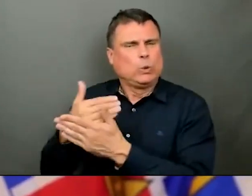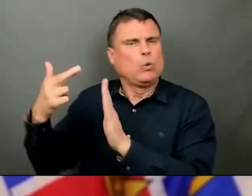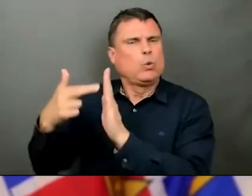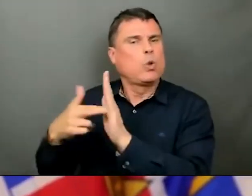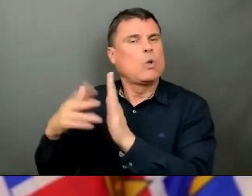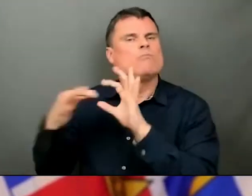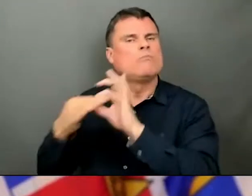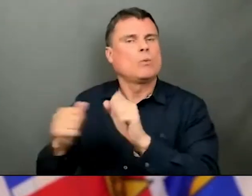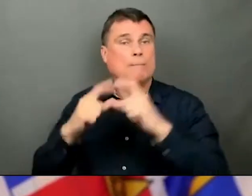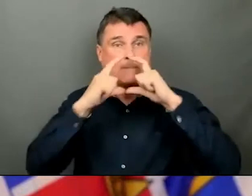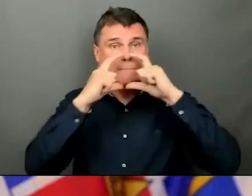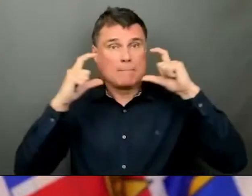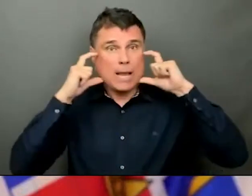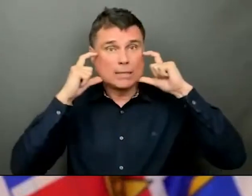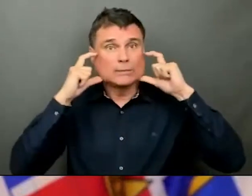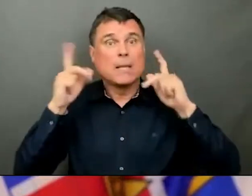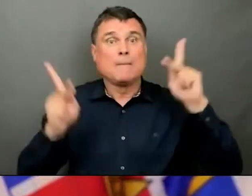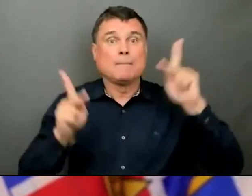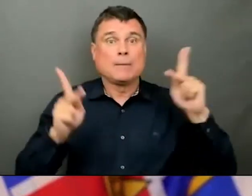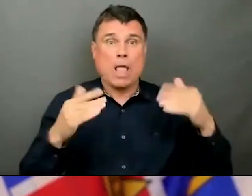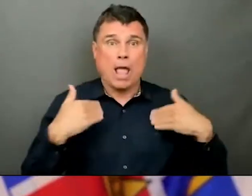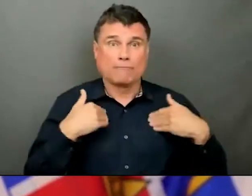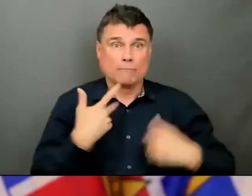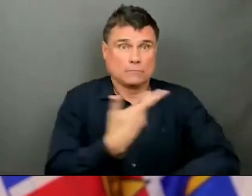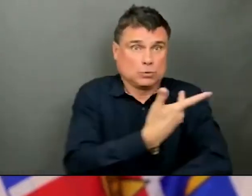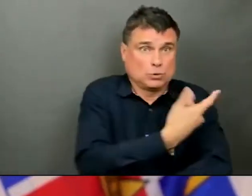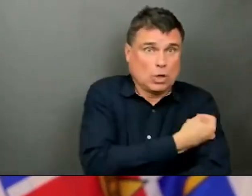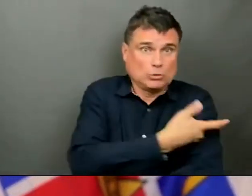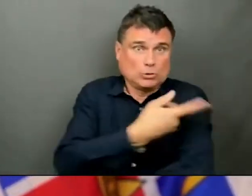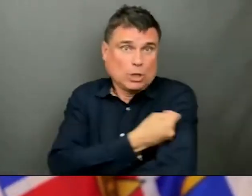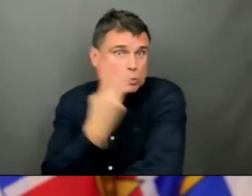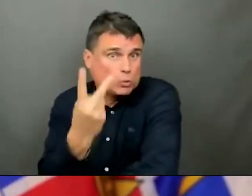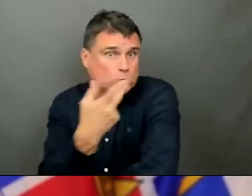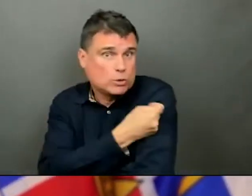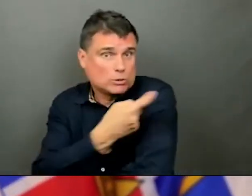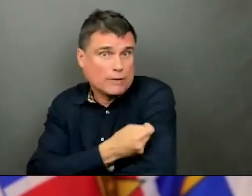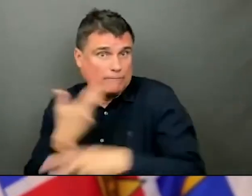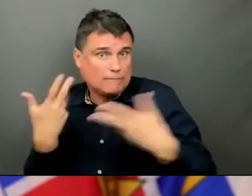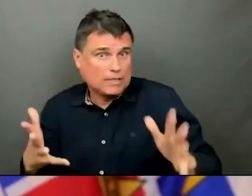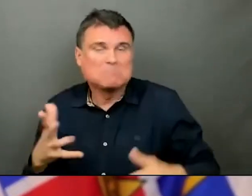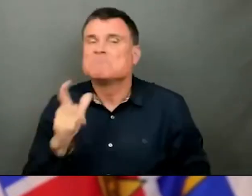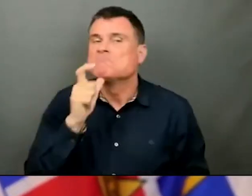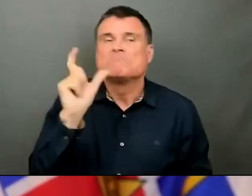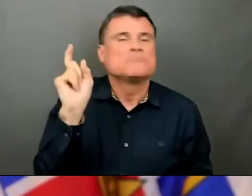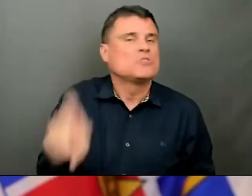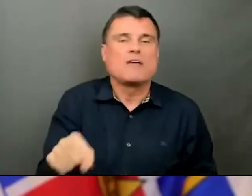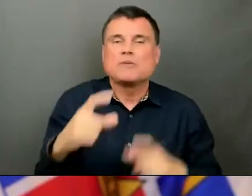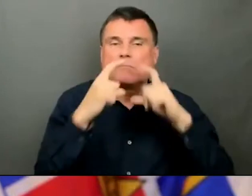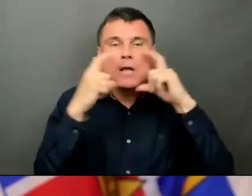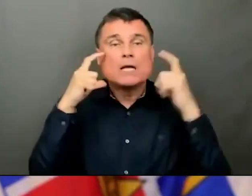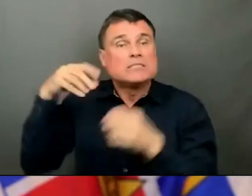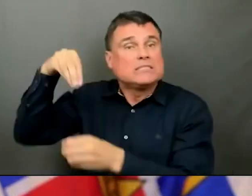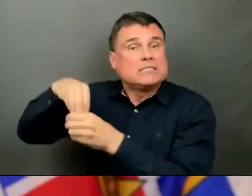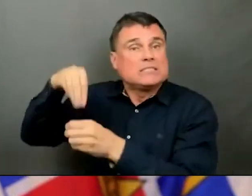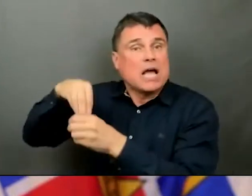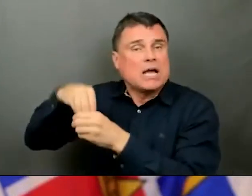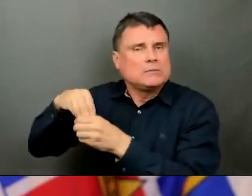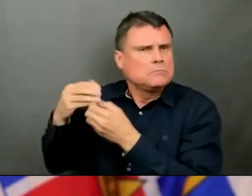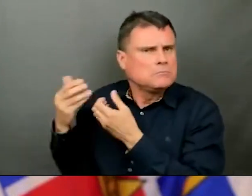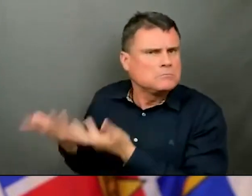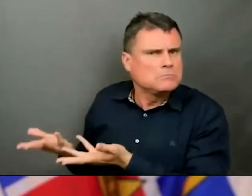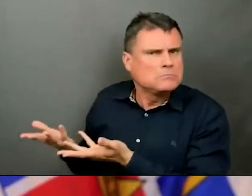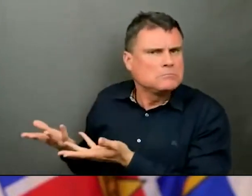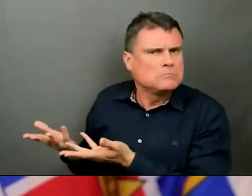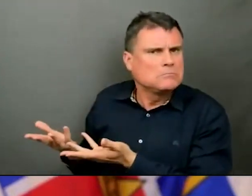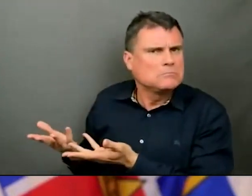now take their masks off, both inside and outside, for any size gathering. Obviously, they have more fully vaccinated people than we do